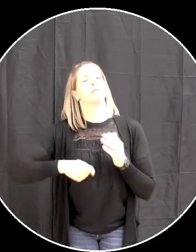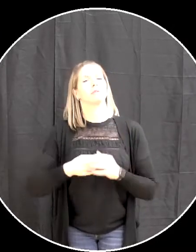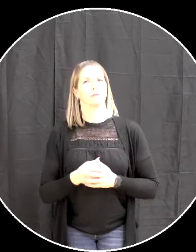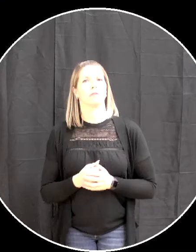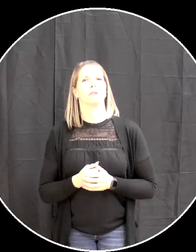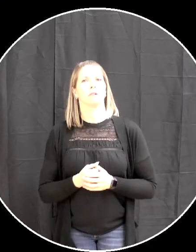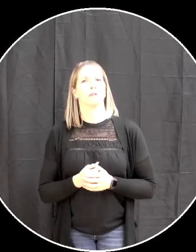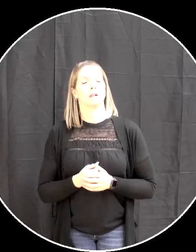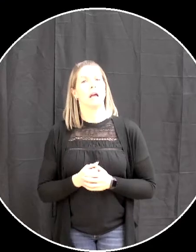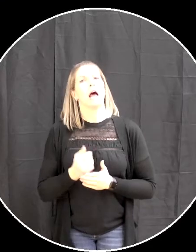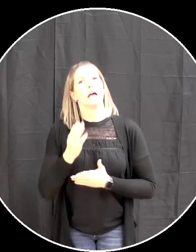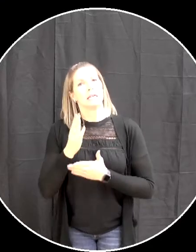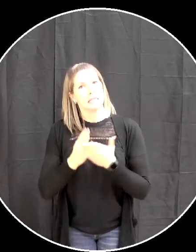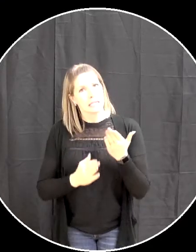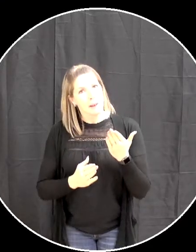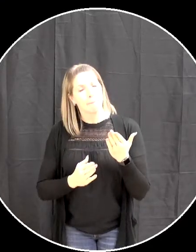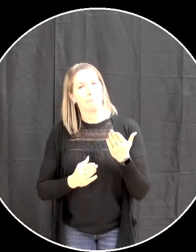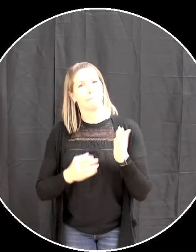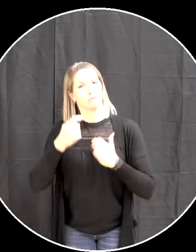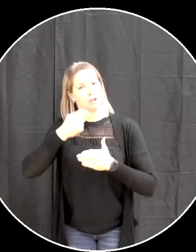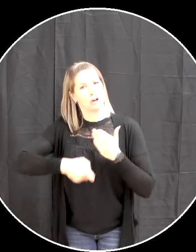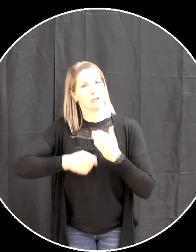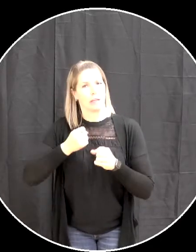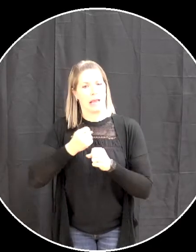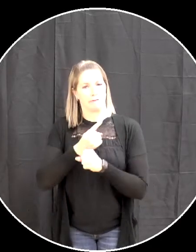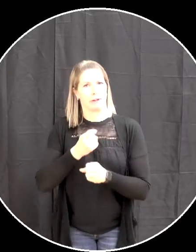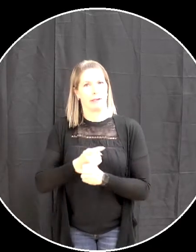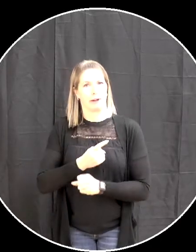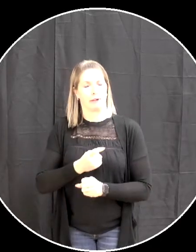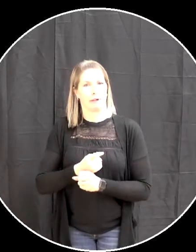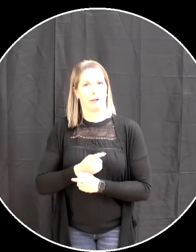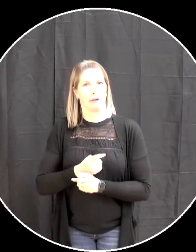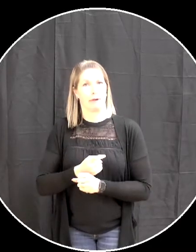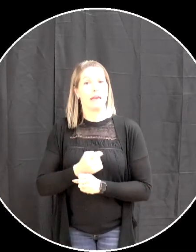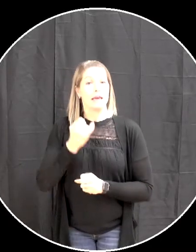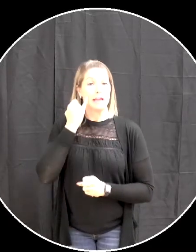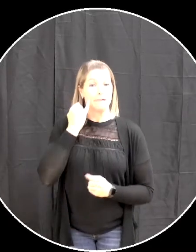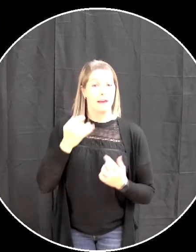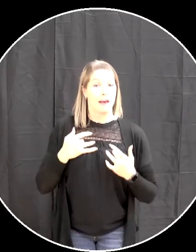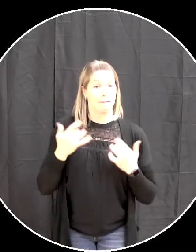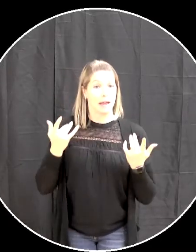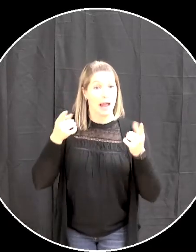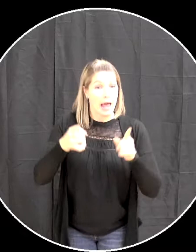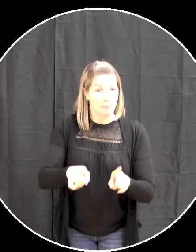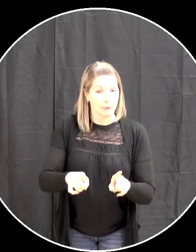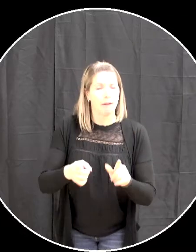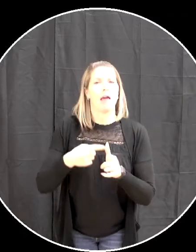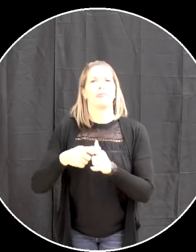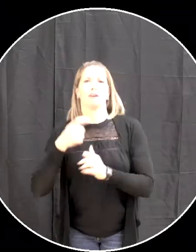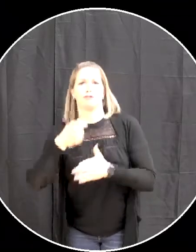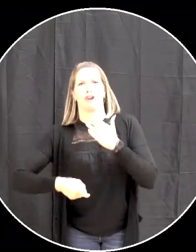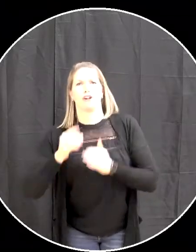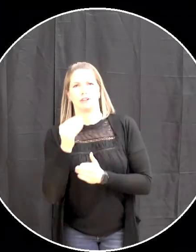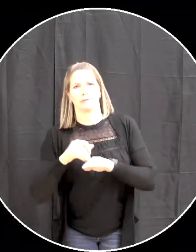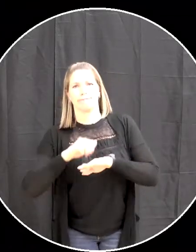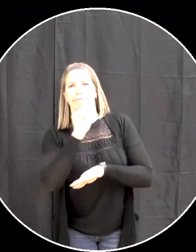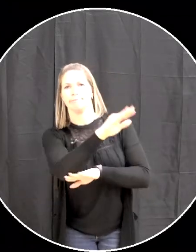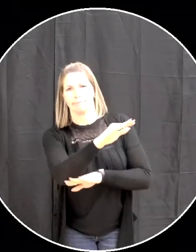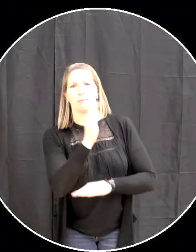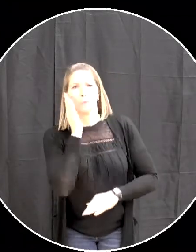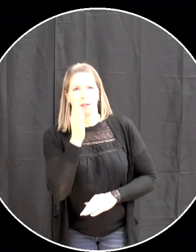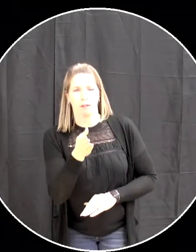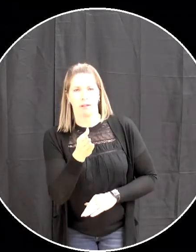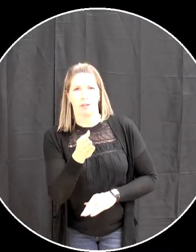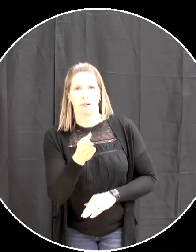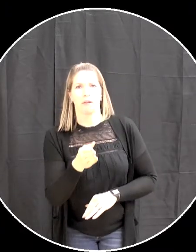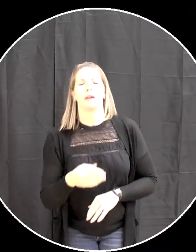of them have to happen annually, and then others will happen when an event occurs. So if fraud came to our attention, as an example, we